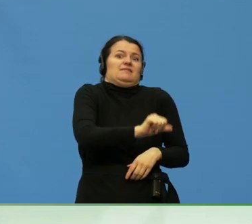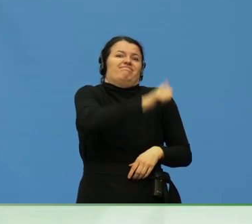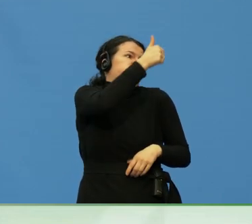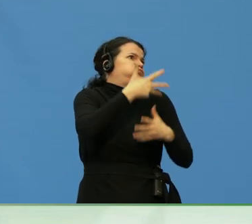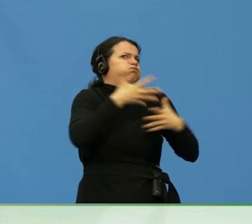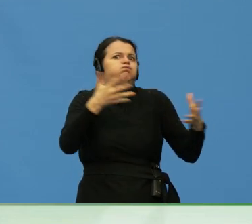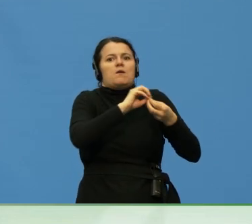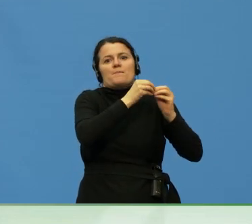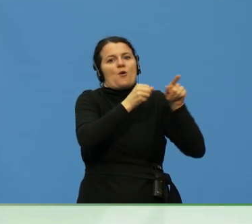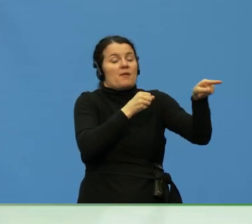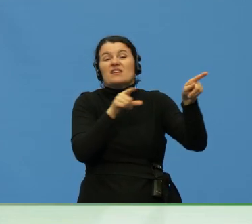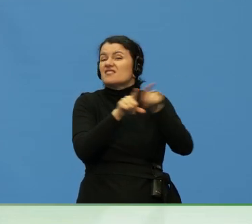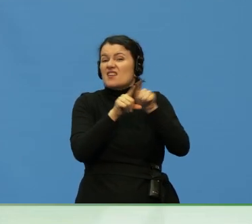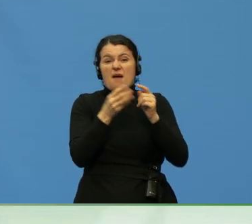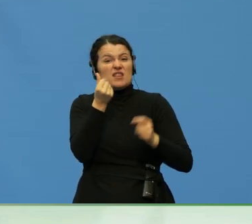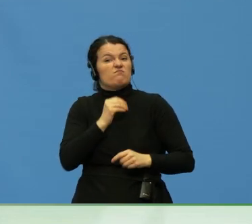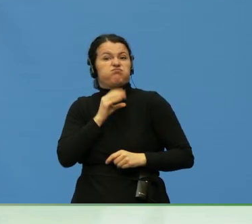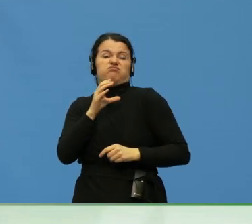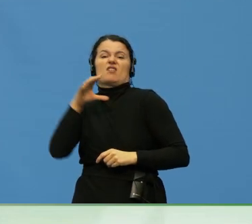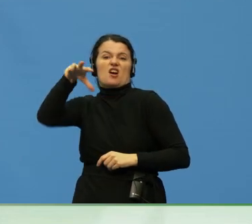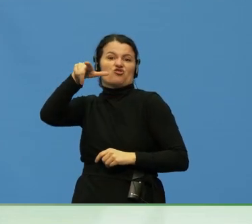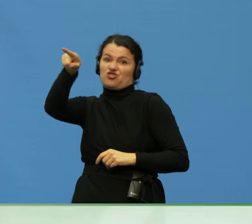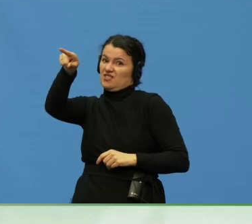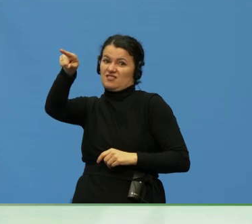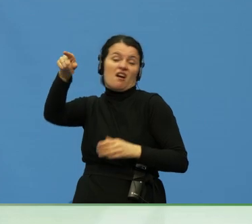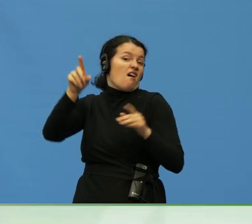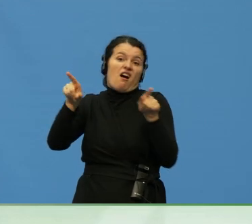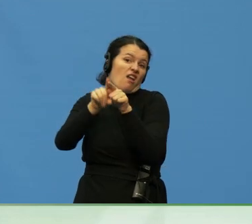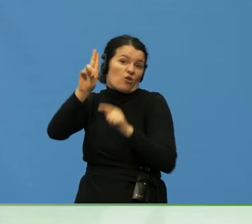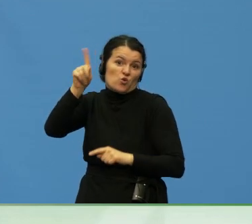many high-income countries, including the UK.